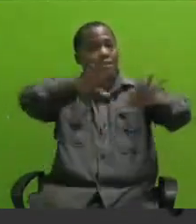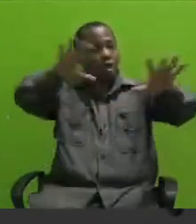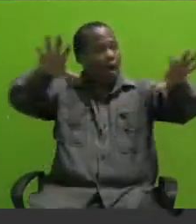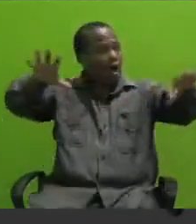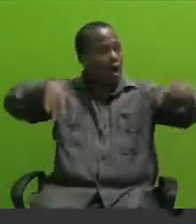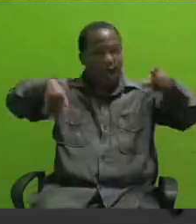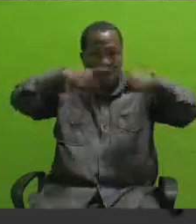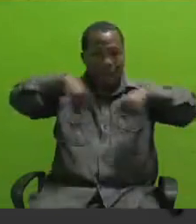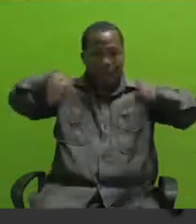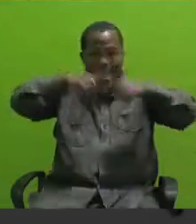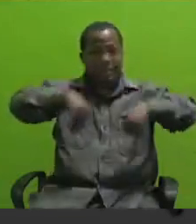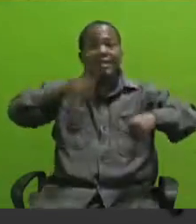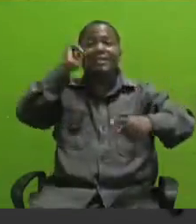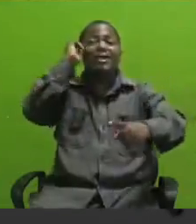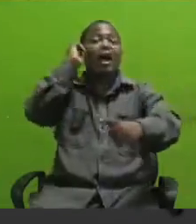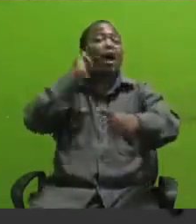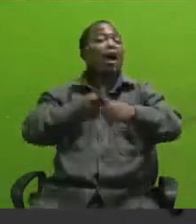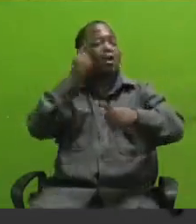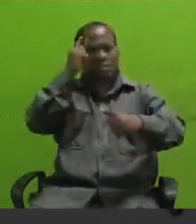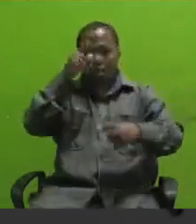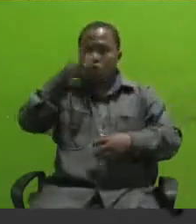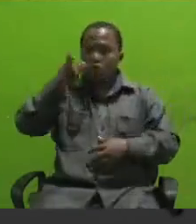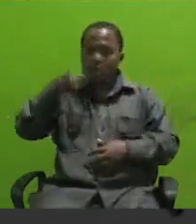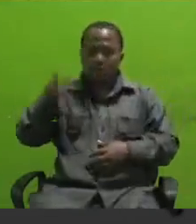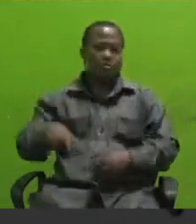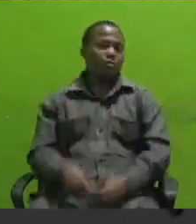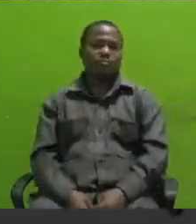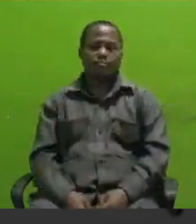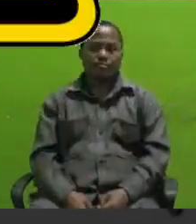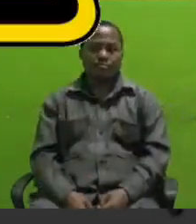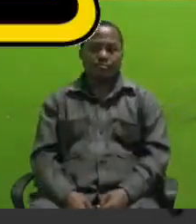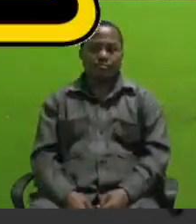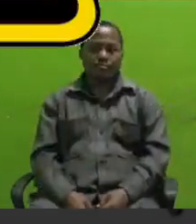cause serious injuries to people.